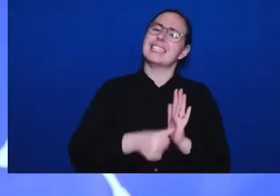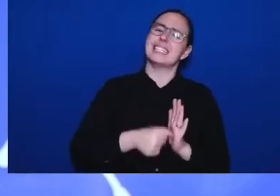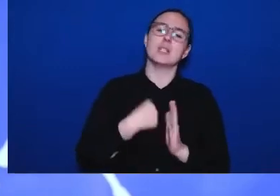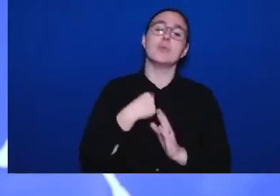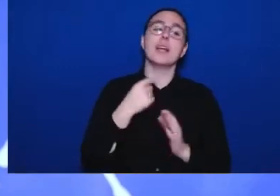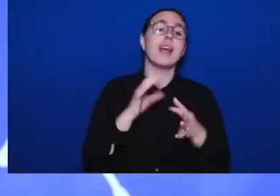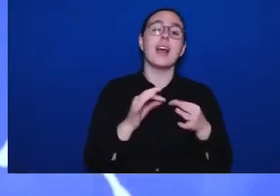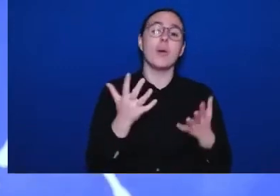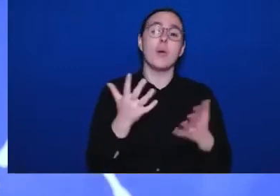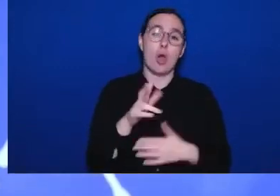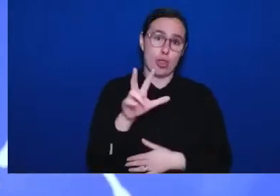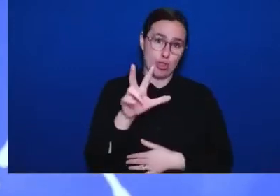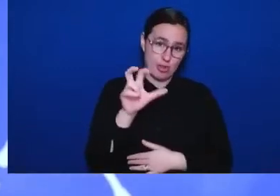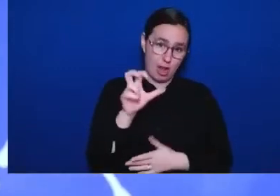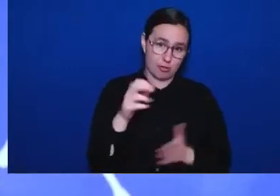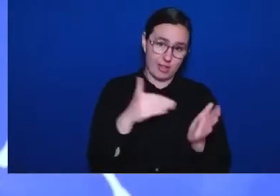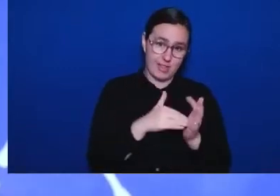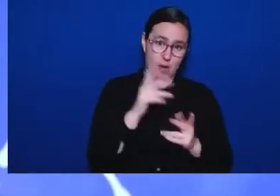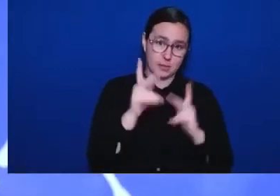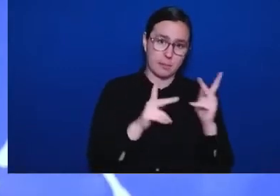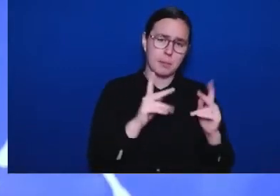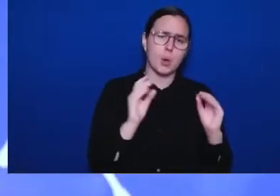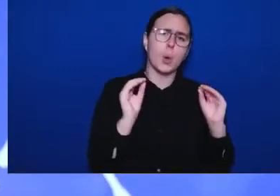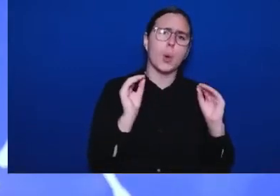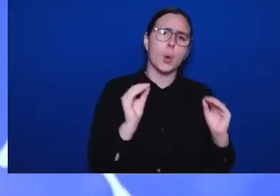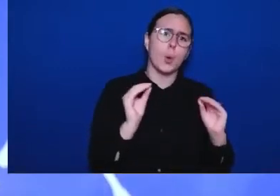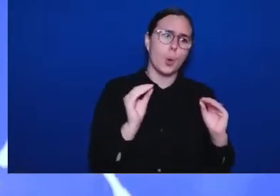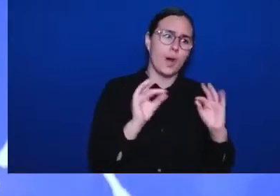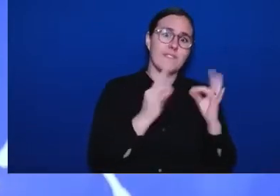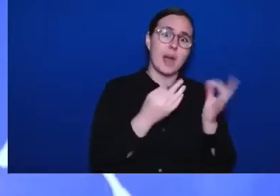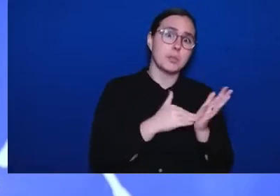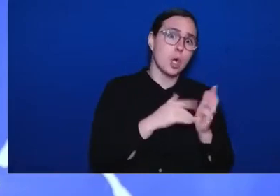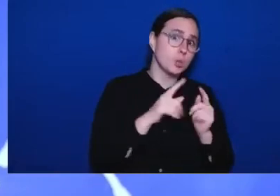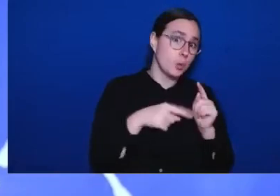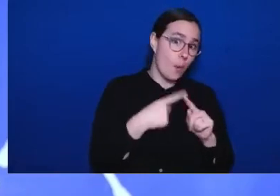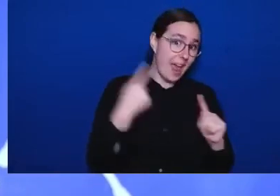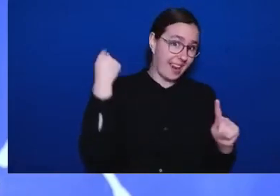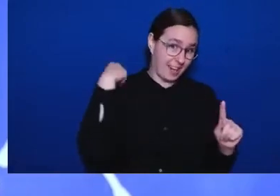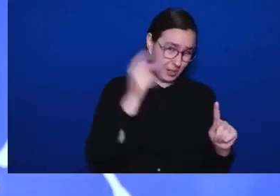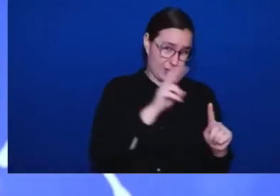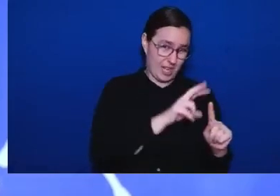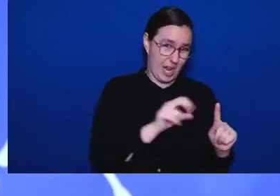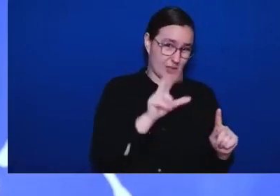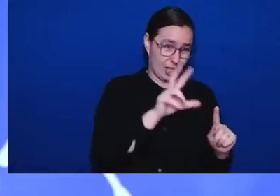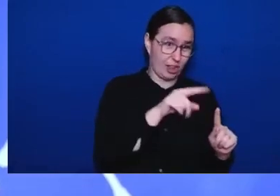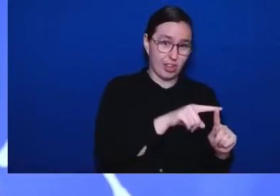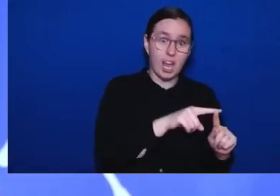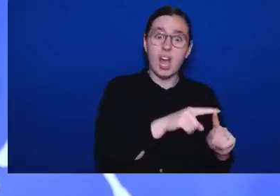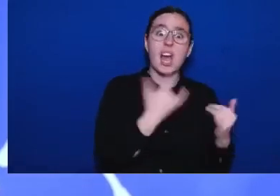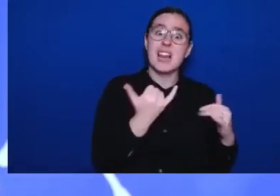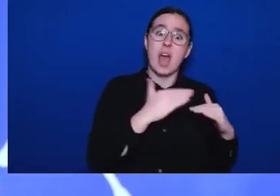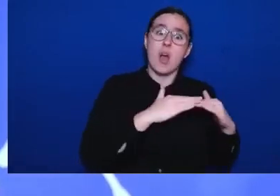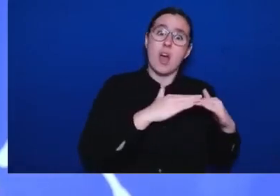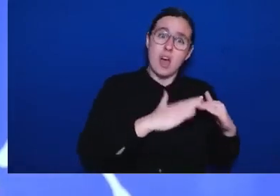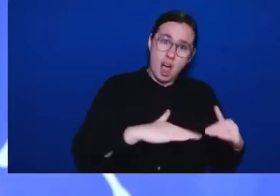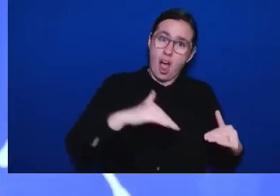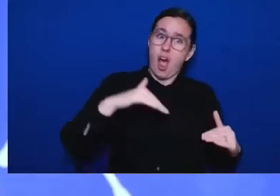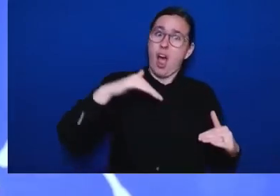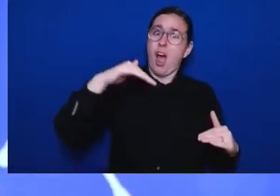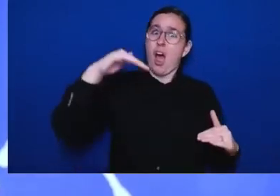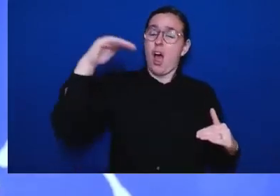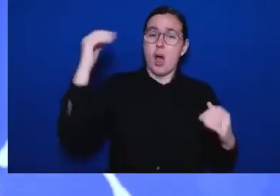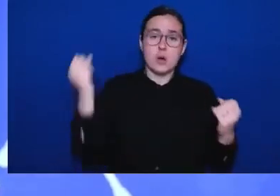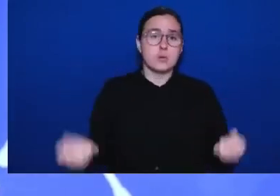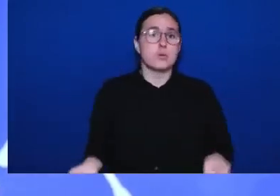2003, and it getting worse every year after that. And almost no action was taken. The government announced in 2011 they were going to find,